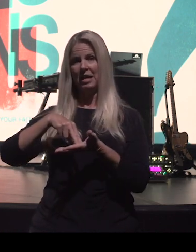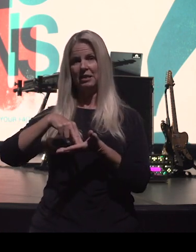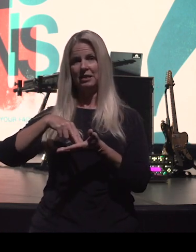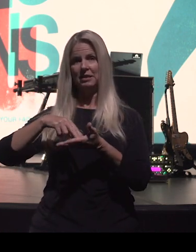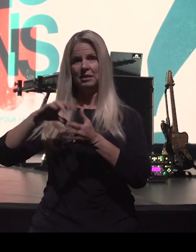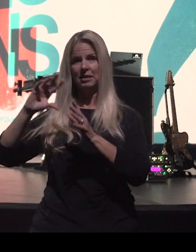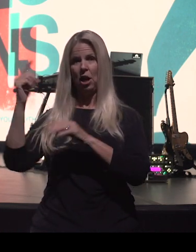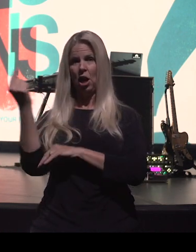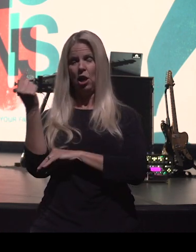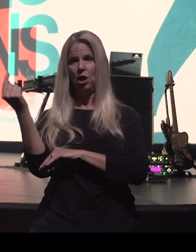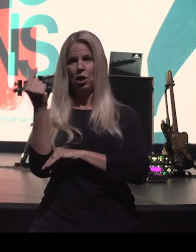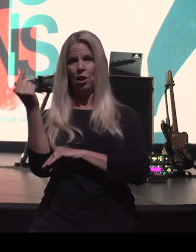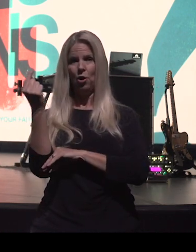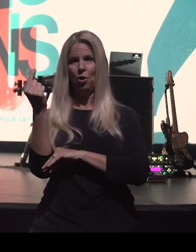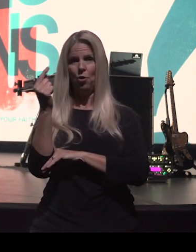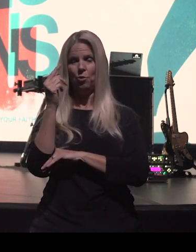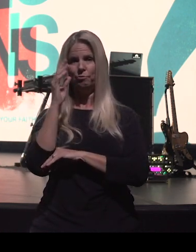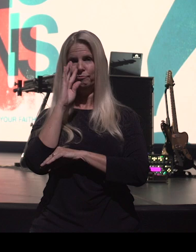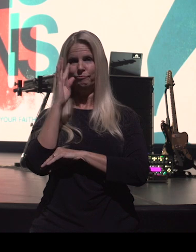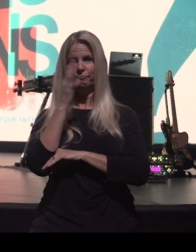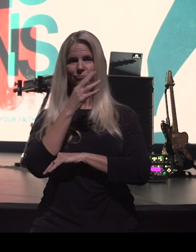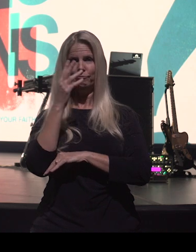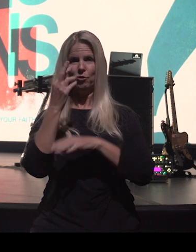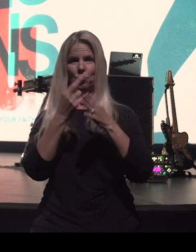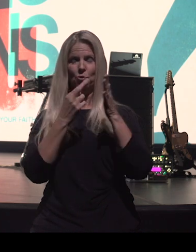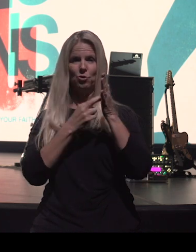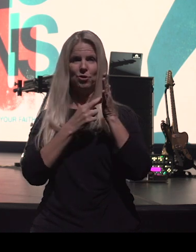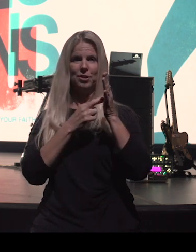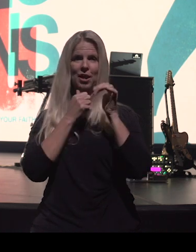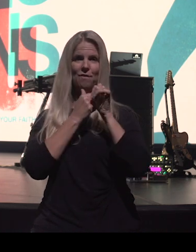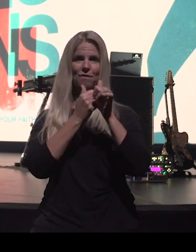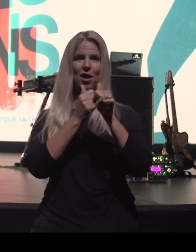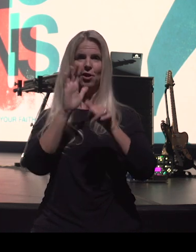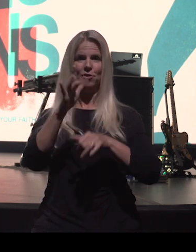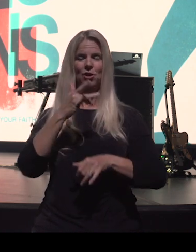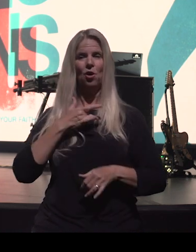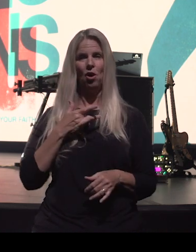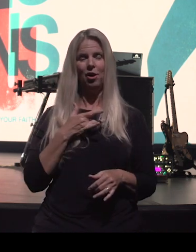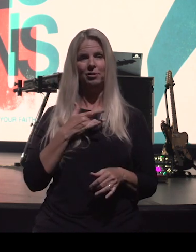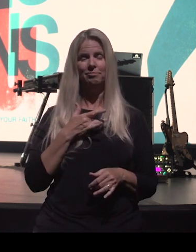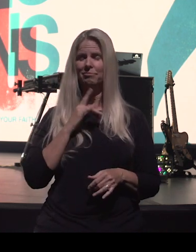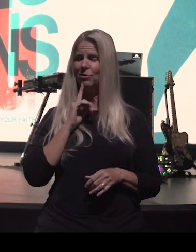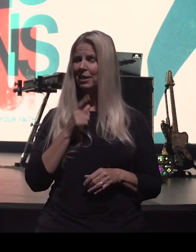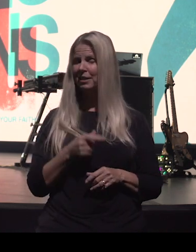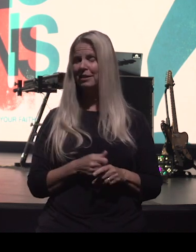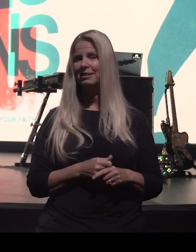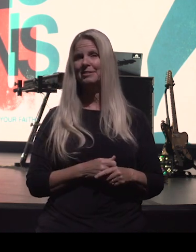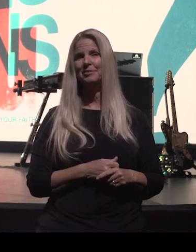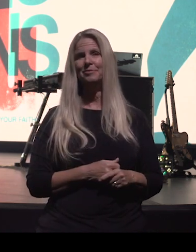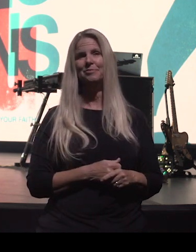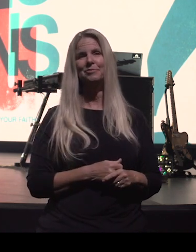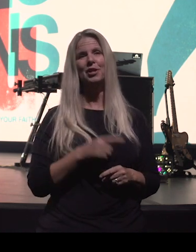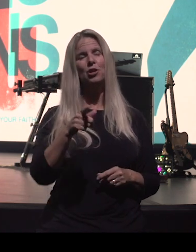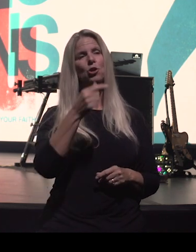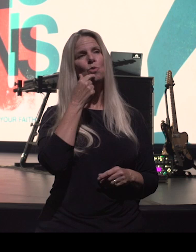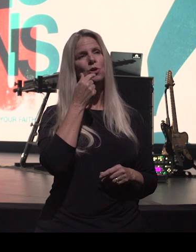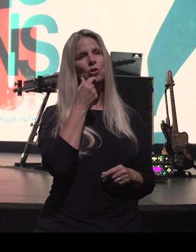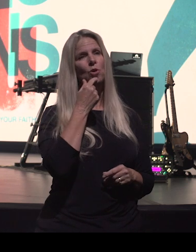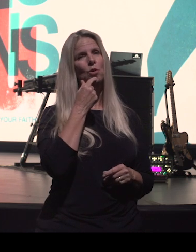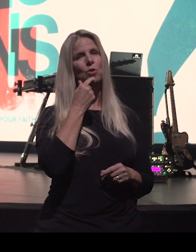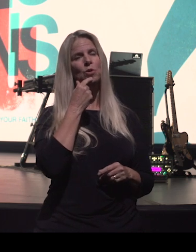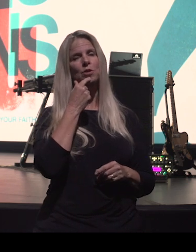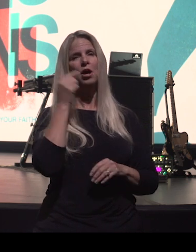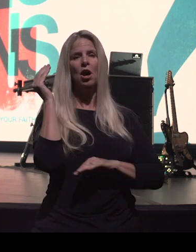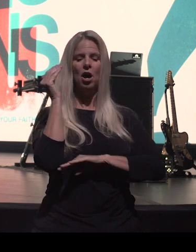heart. Really, Paula? We are told, listen, you need to know this. You are told all day long to follow your